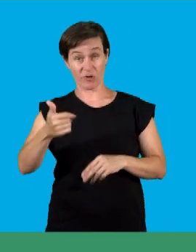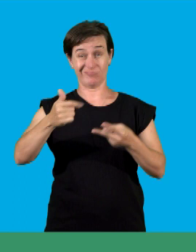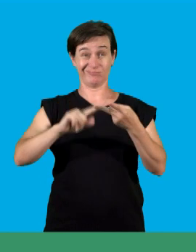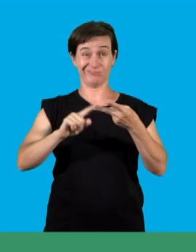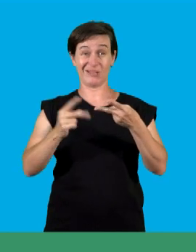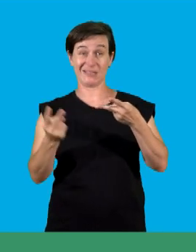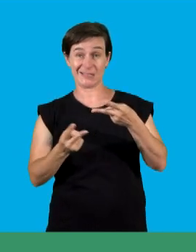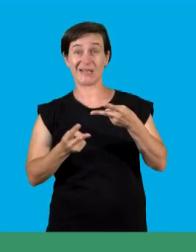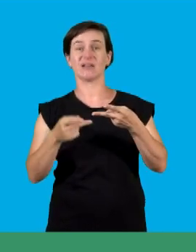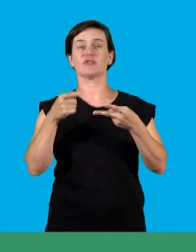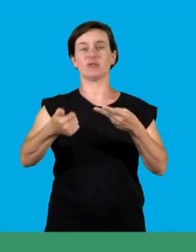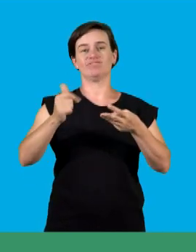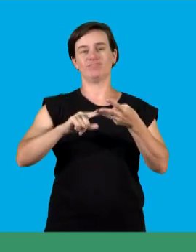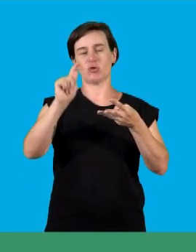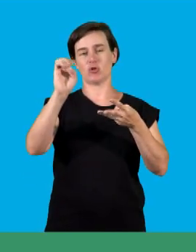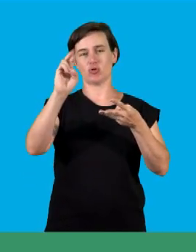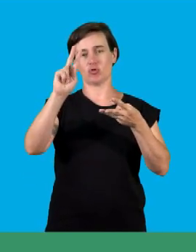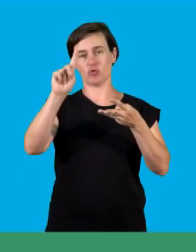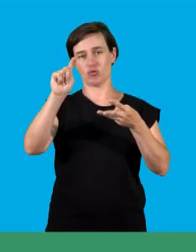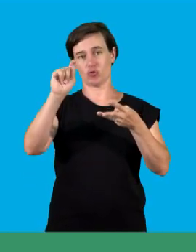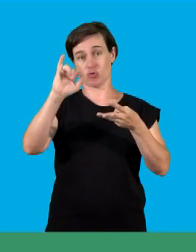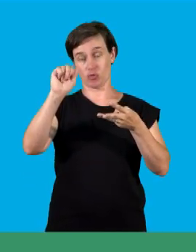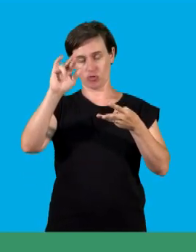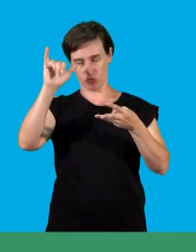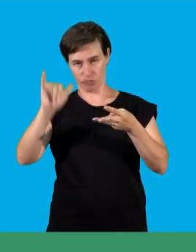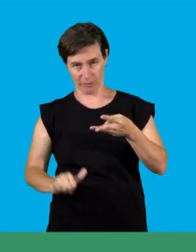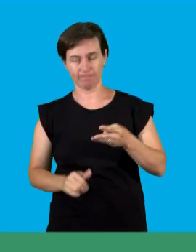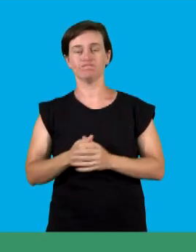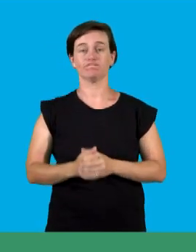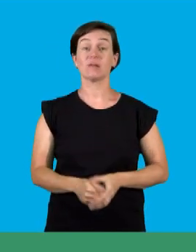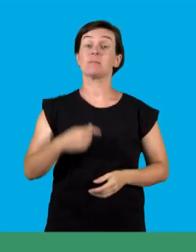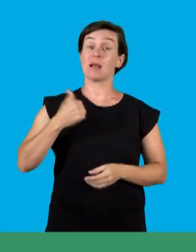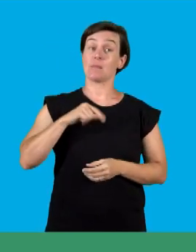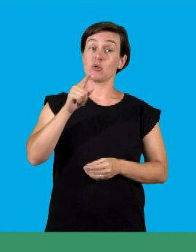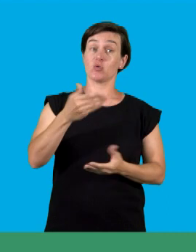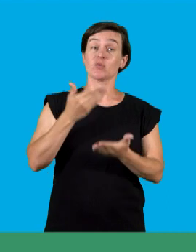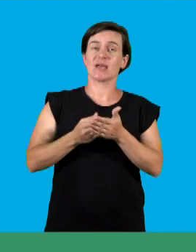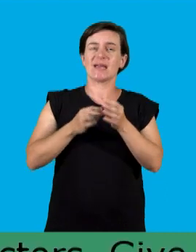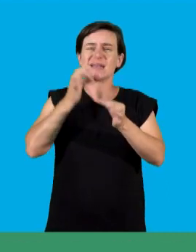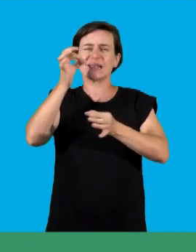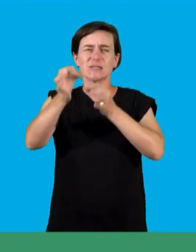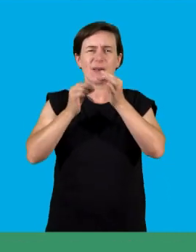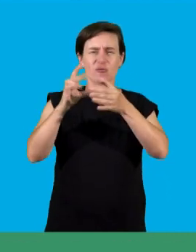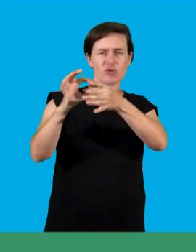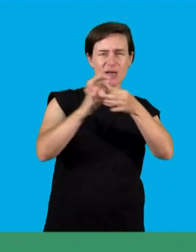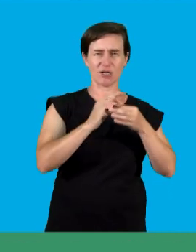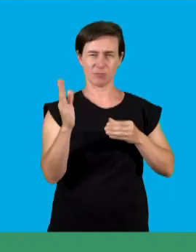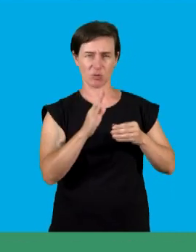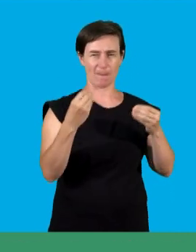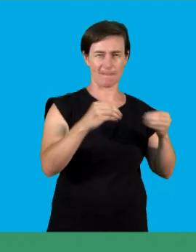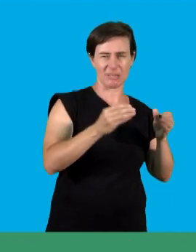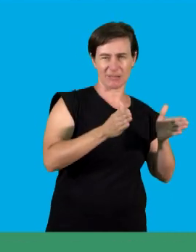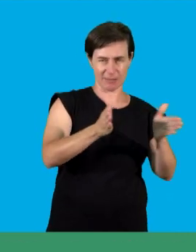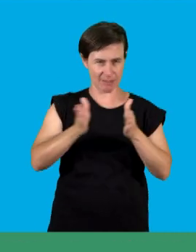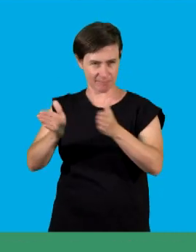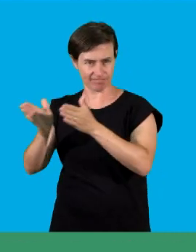business sector. You should also be able to discuss the relationship between business sectors. You should also be able